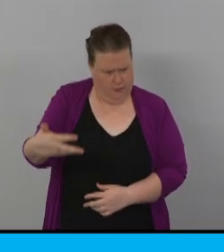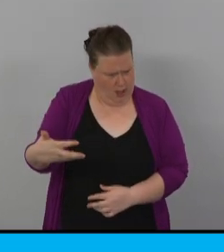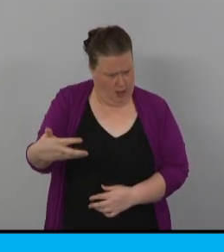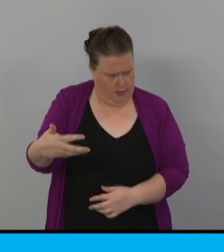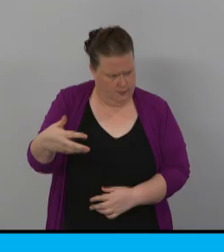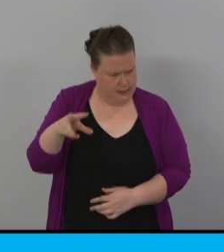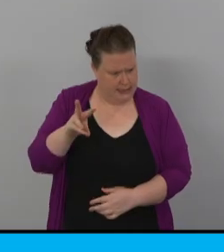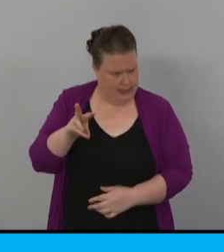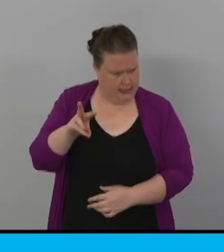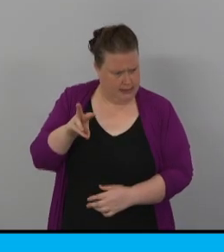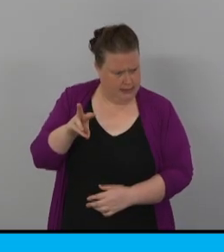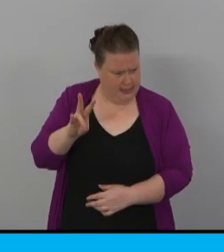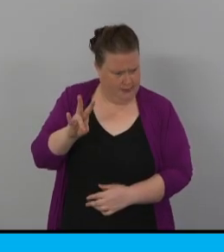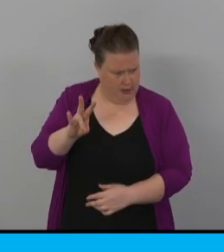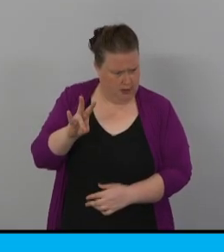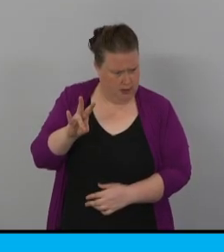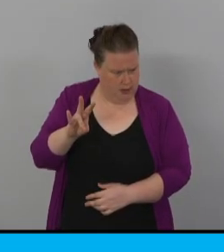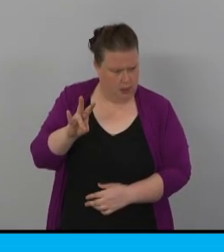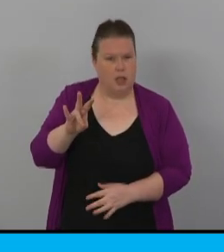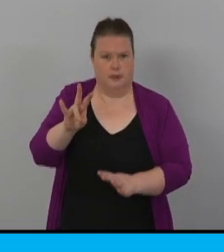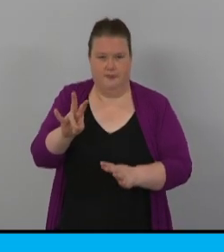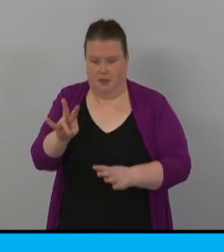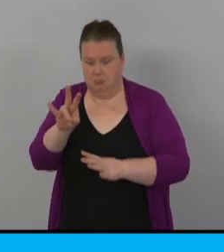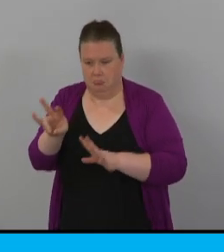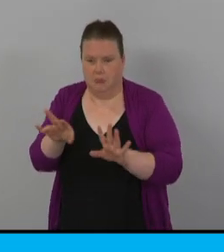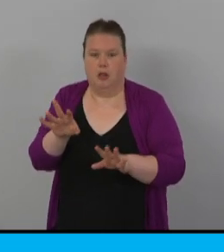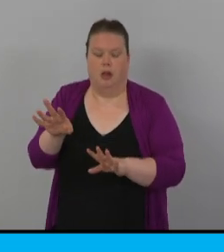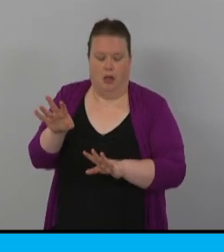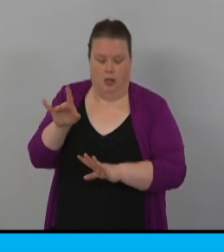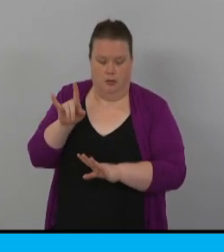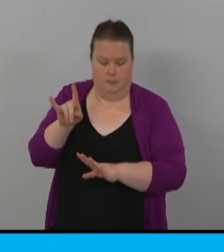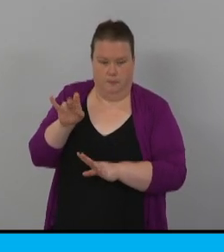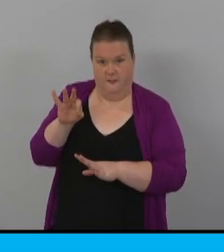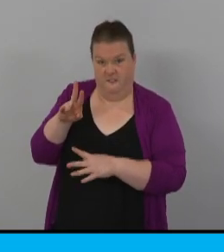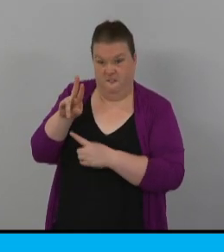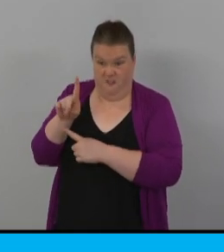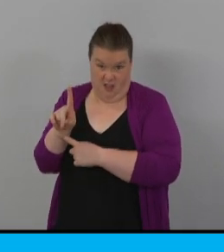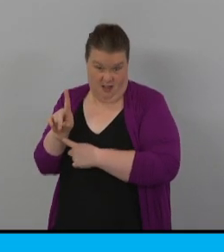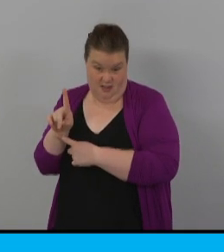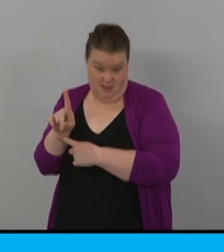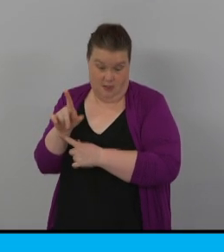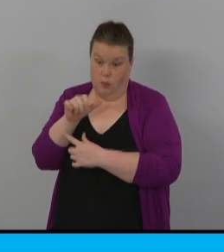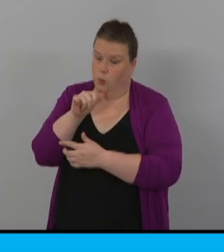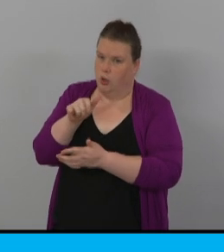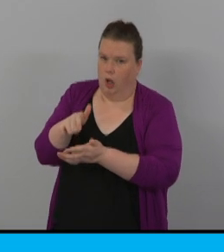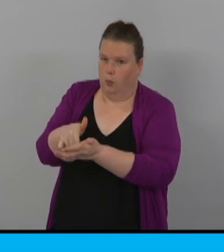just the fiscal agent for those funds, but we'll talk about them at the end.